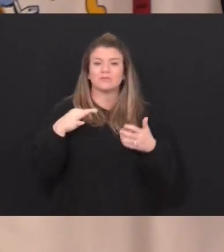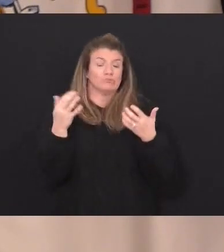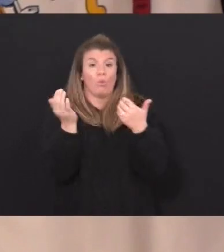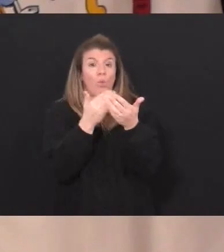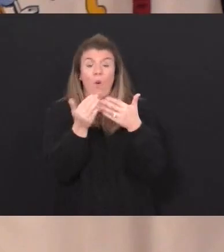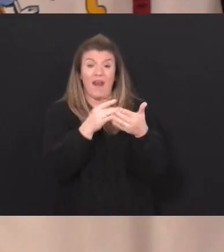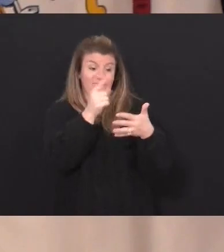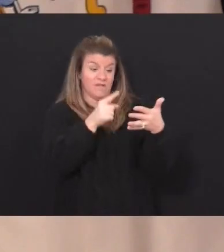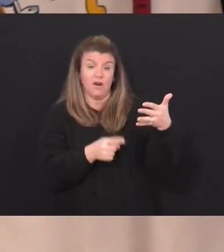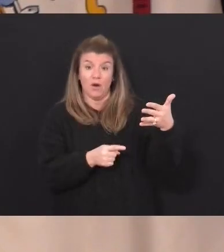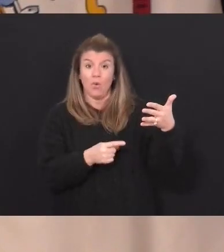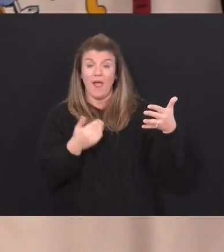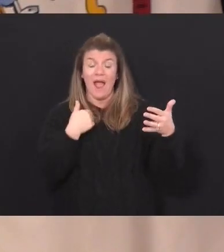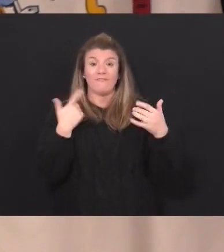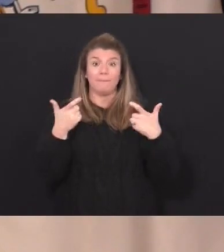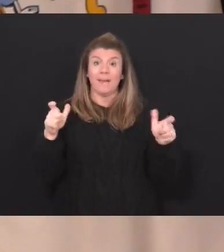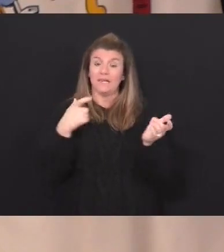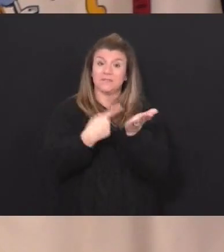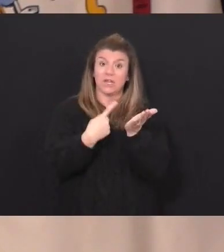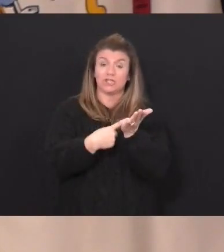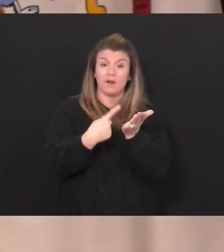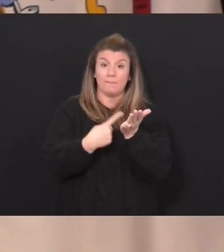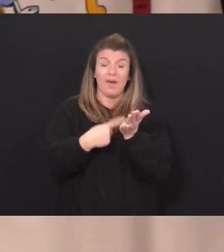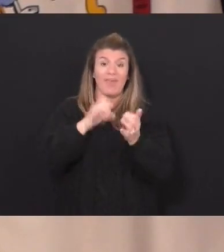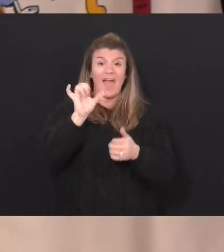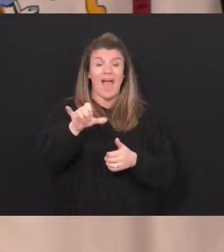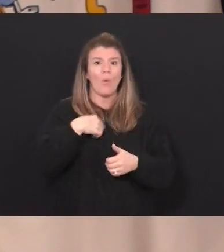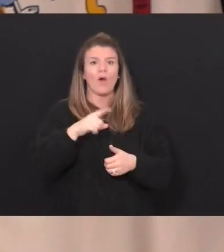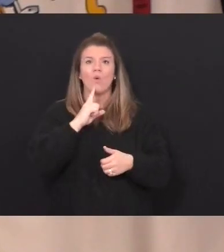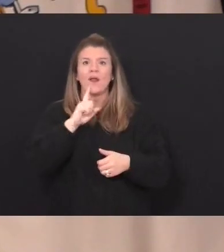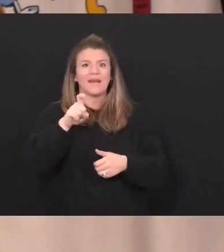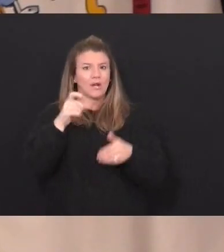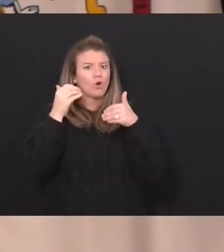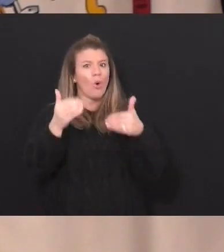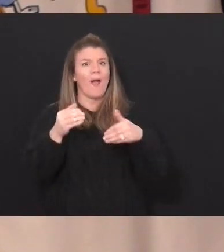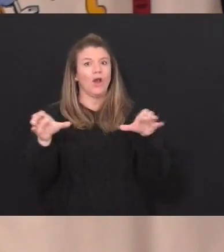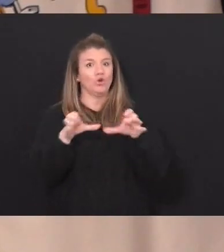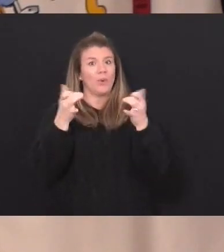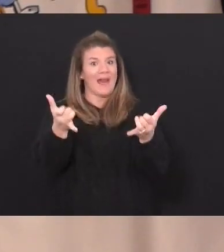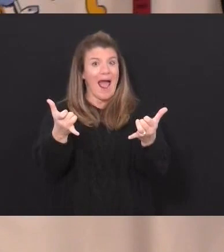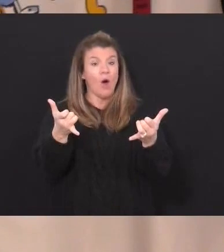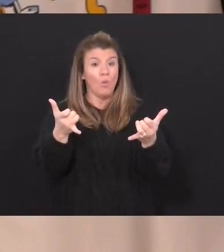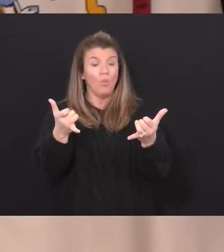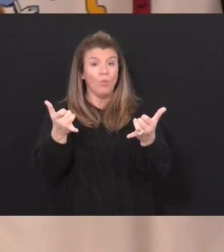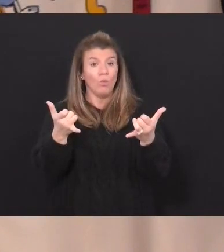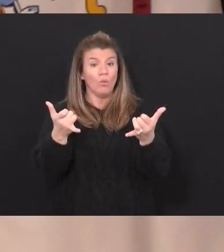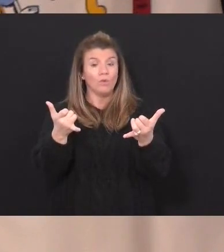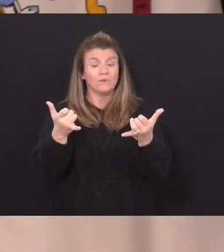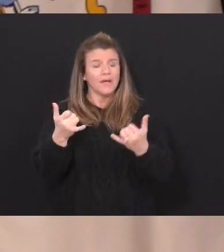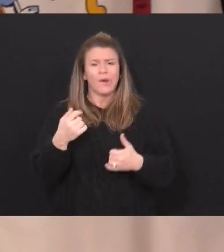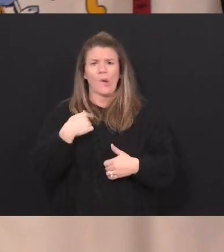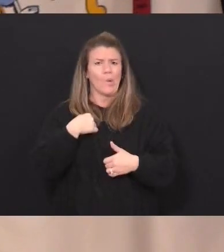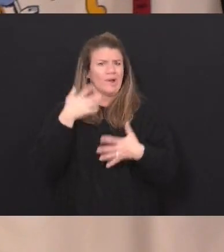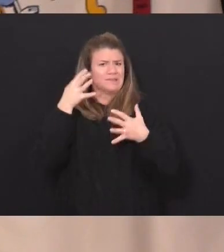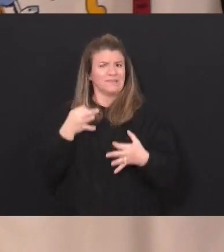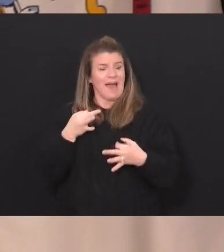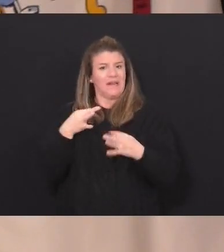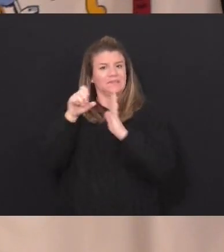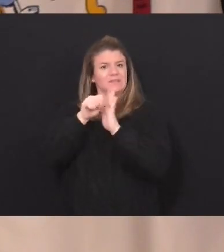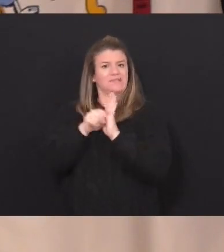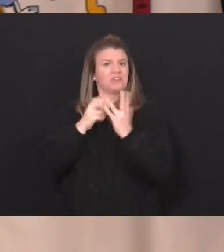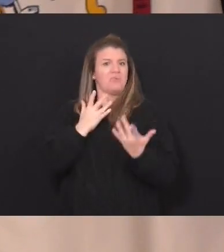a big discussion about that we really needed to move on that right then. And we chose not to do